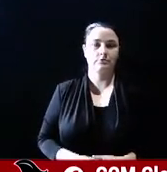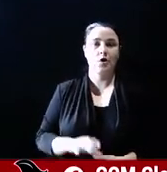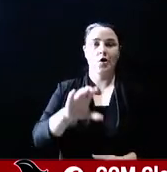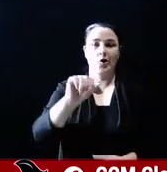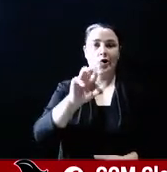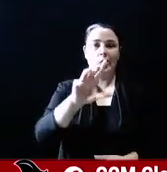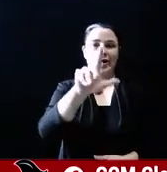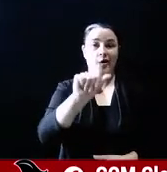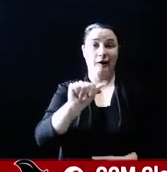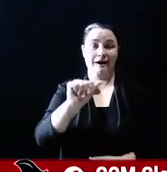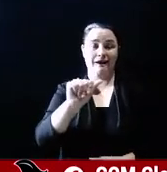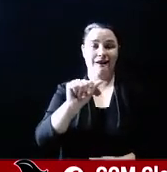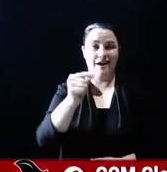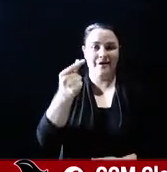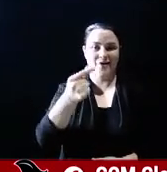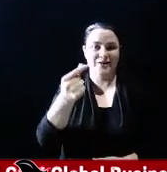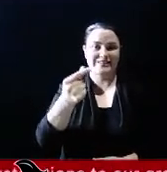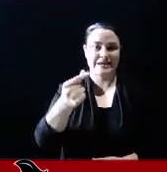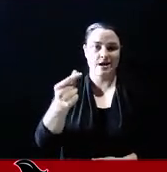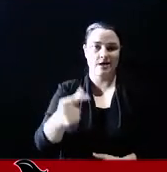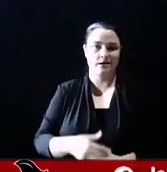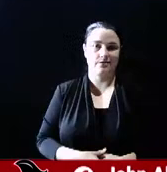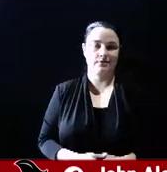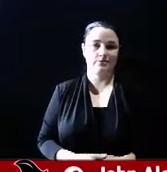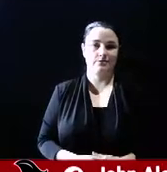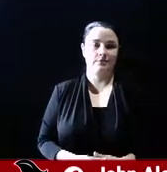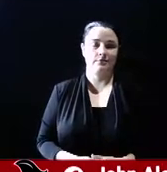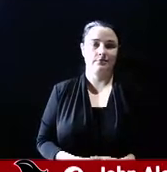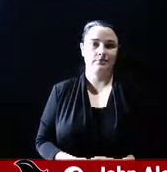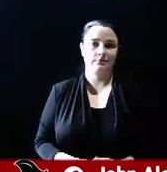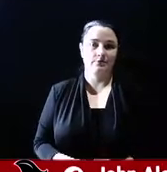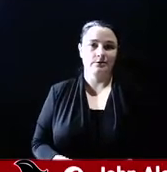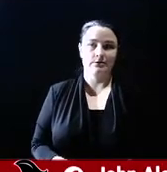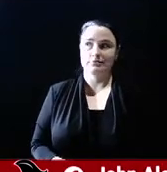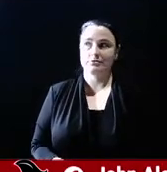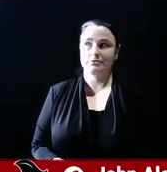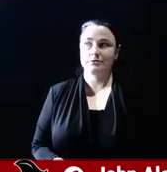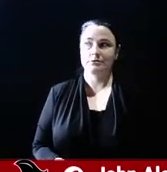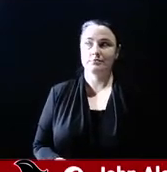Carla Briselda Garcia Almanzan.